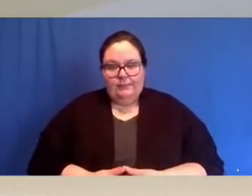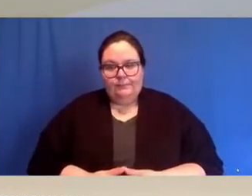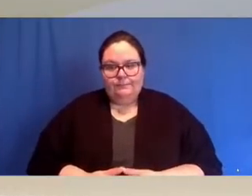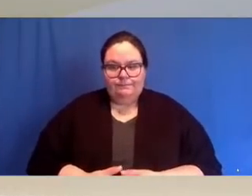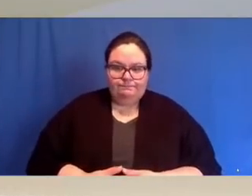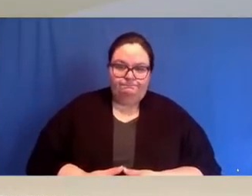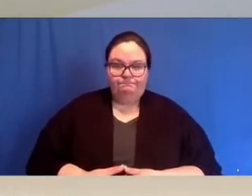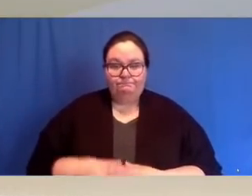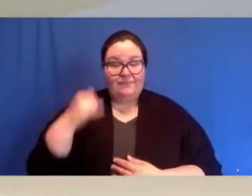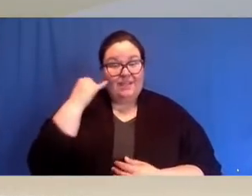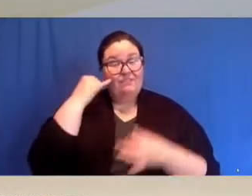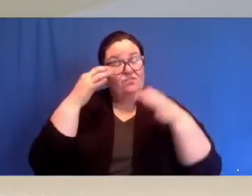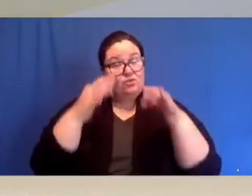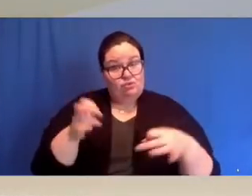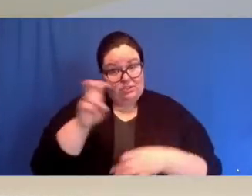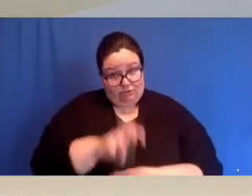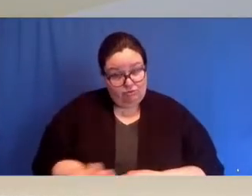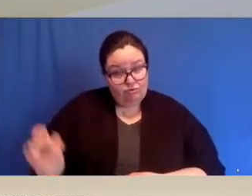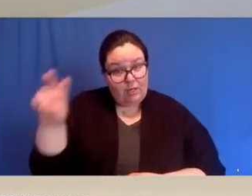someone chooses to travel,